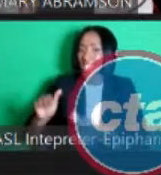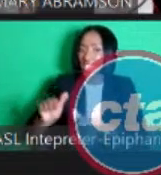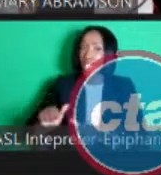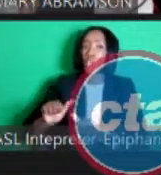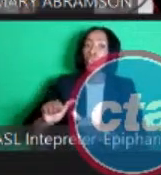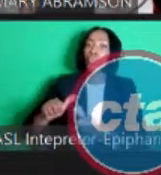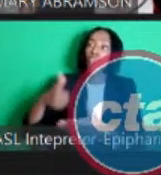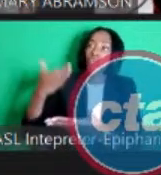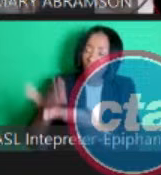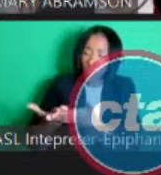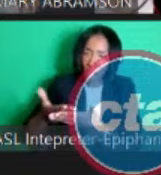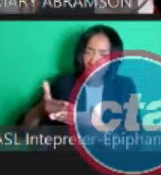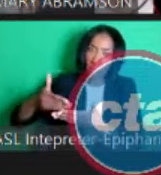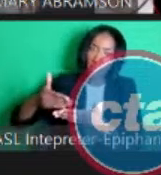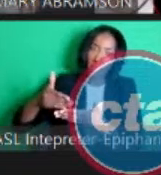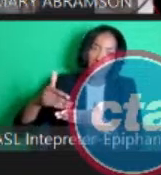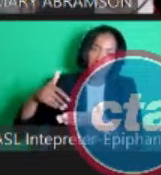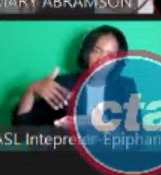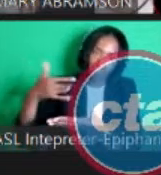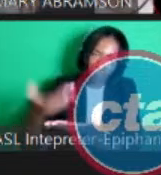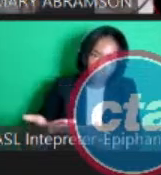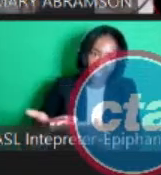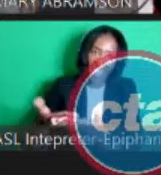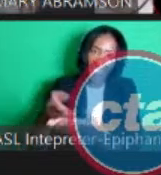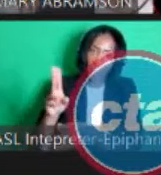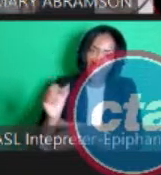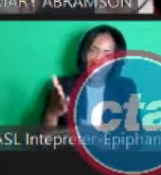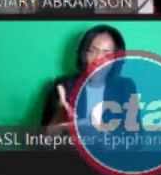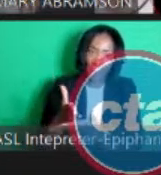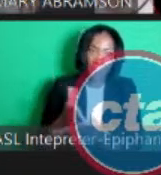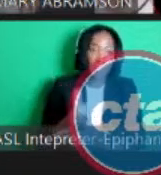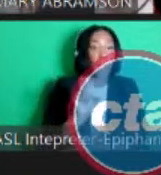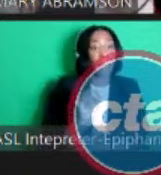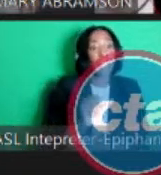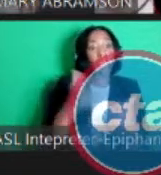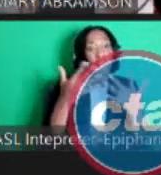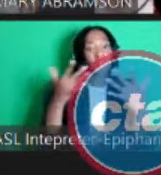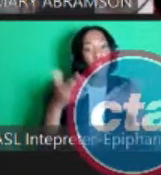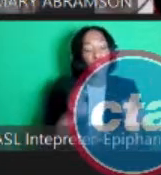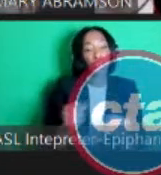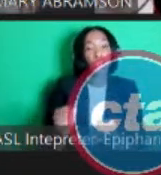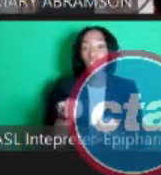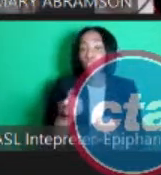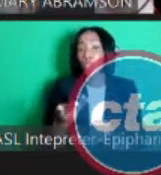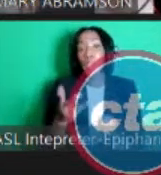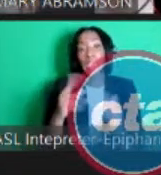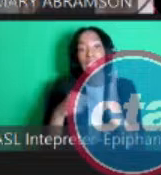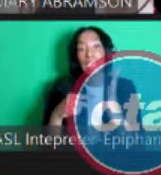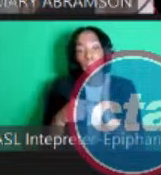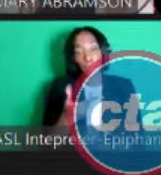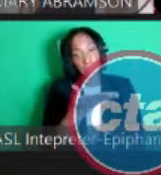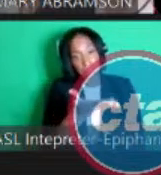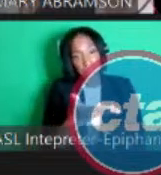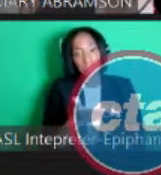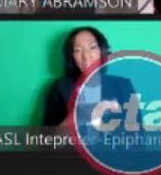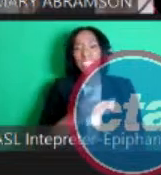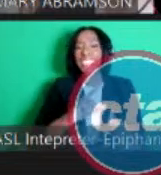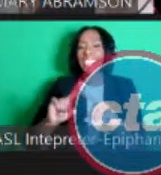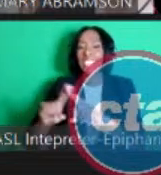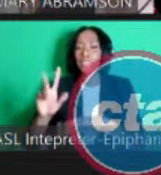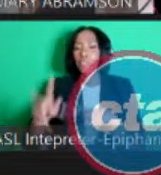bus stop. On the bus-friendly streets, we have a couple examples here of different types of treatments you could see